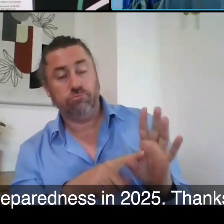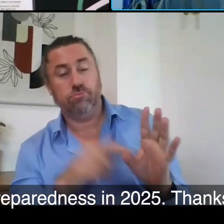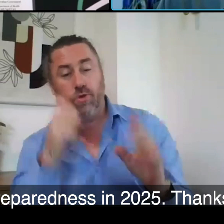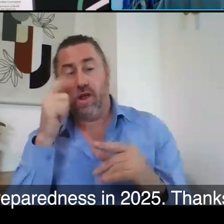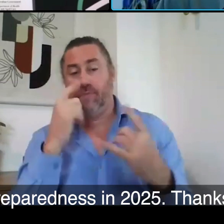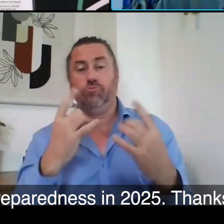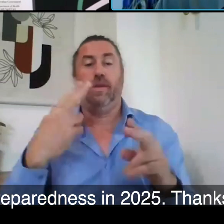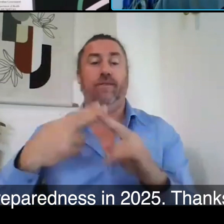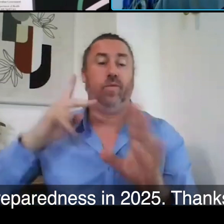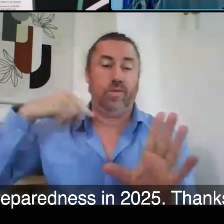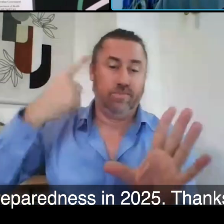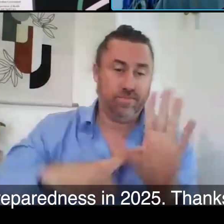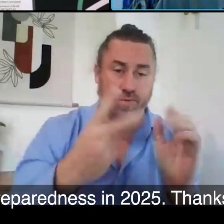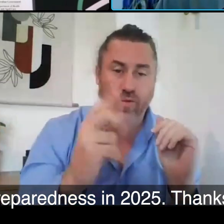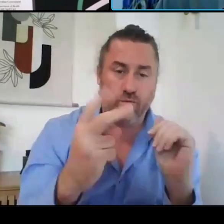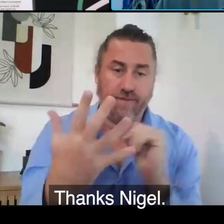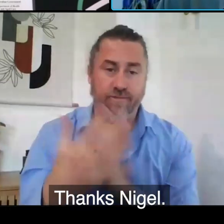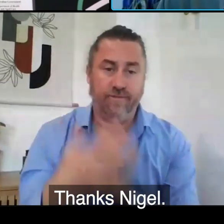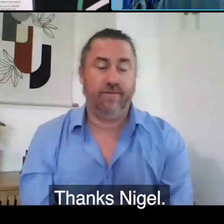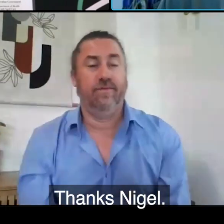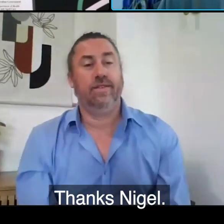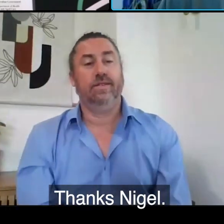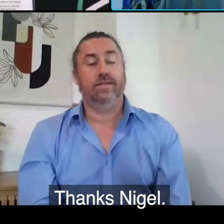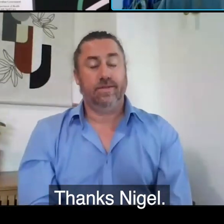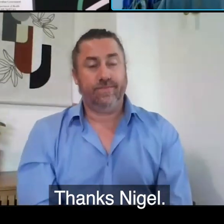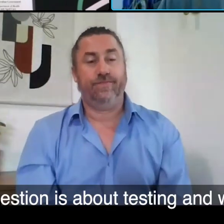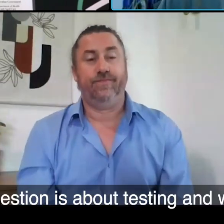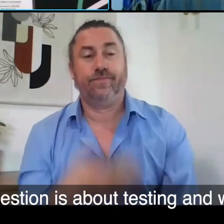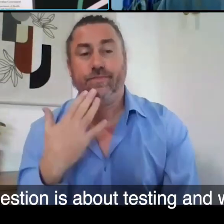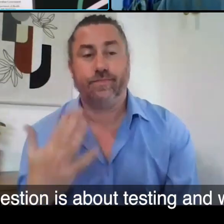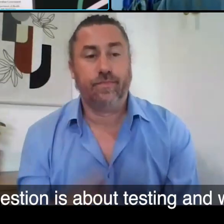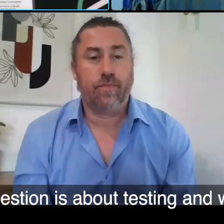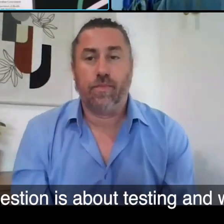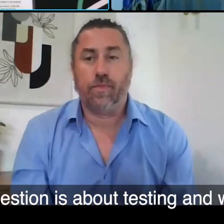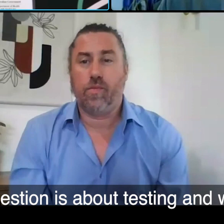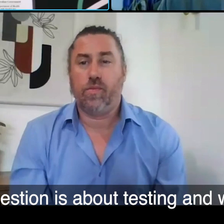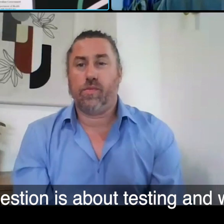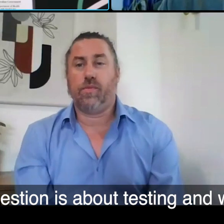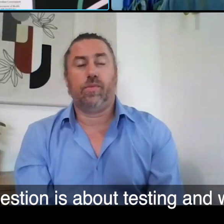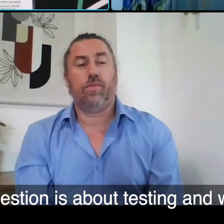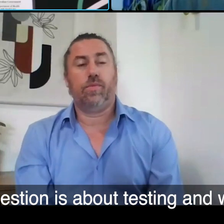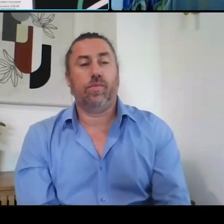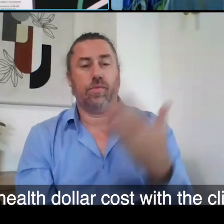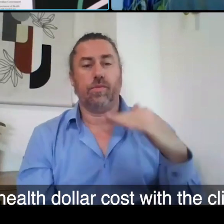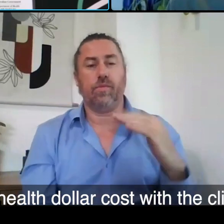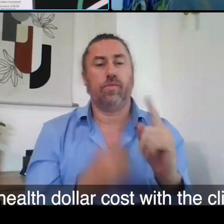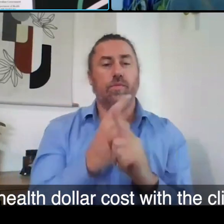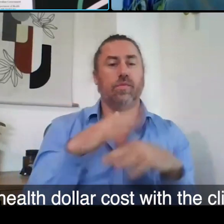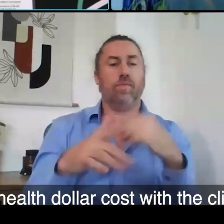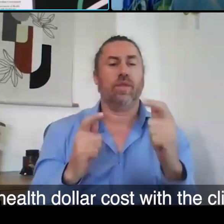in 2025. Thanks. Thanks, Nigel. Next question is about testing and